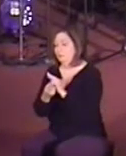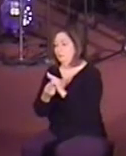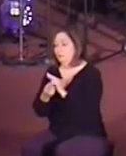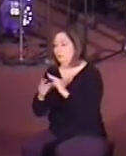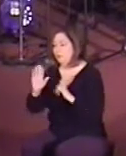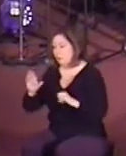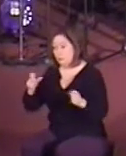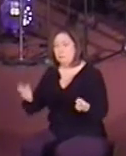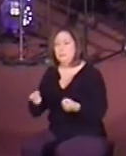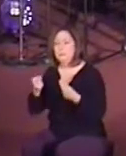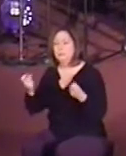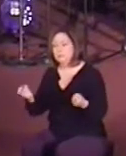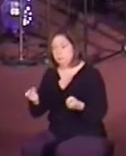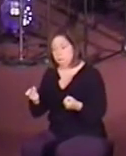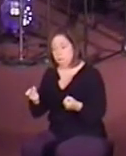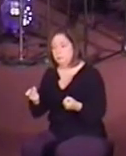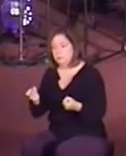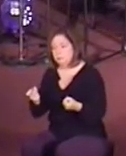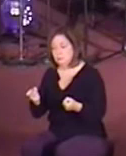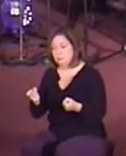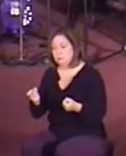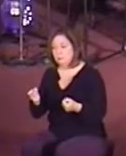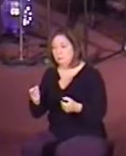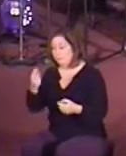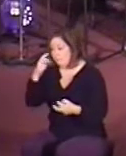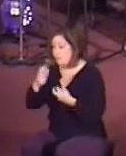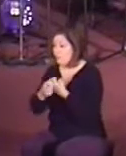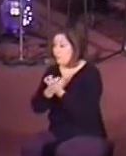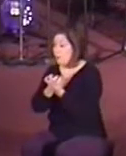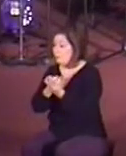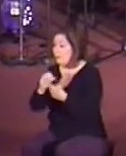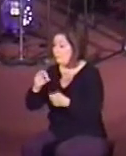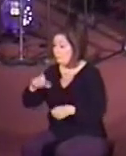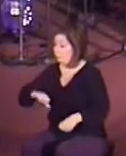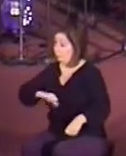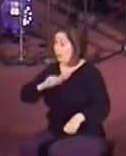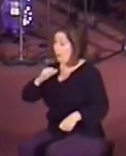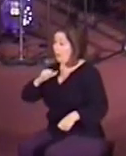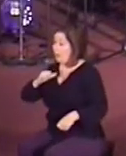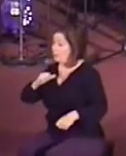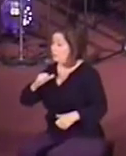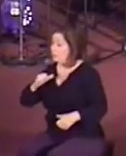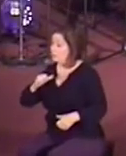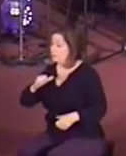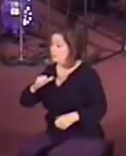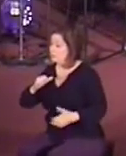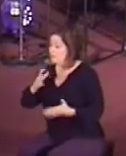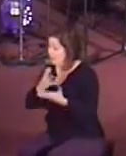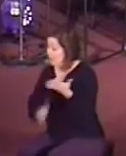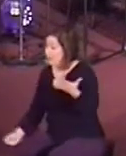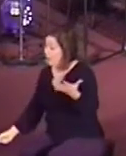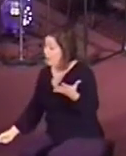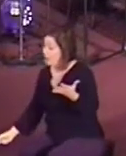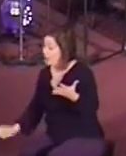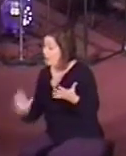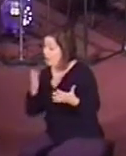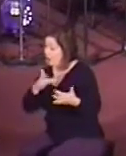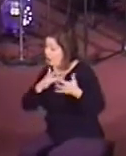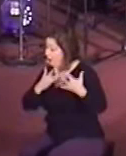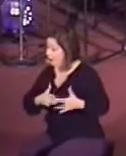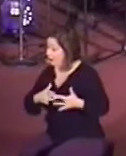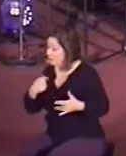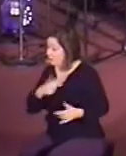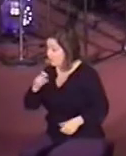Repent of your sins. And so in order for the poison of pride to be disinfected and removed from our heart, we